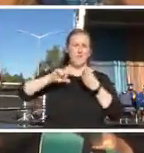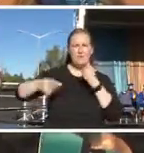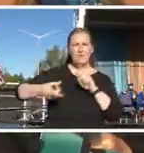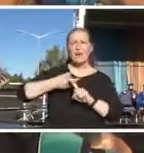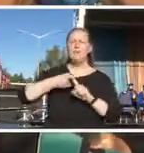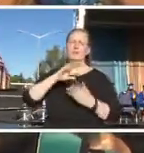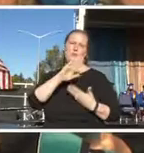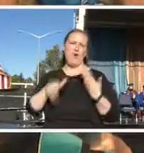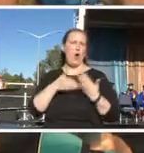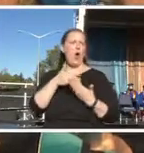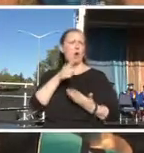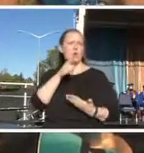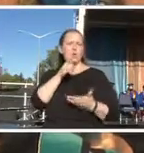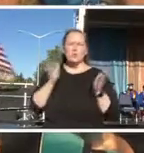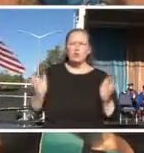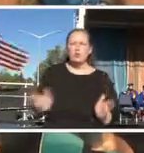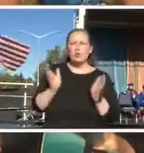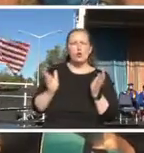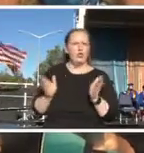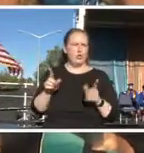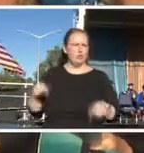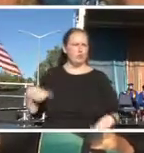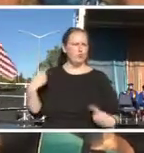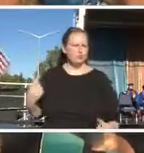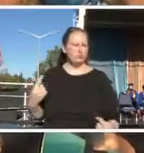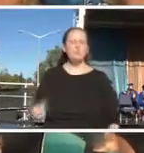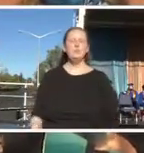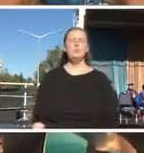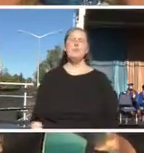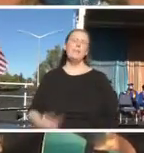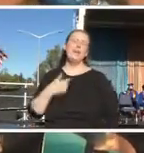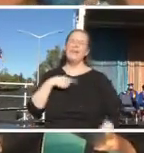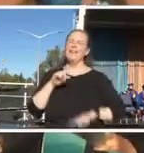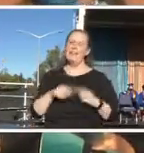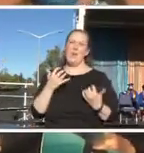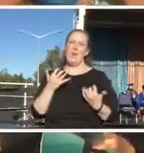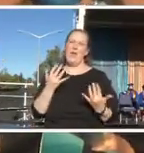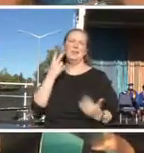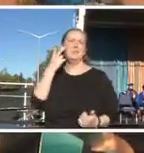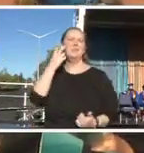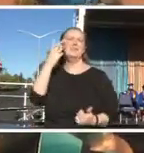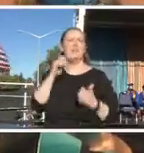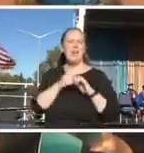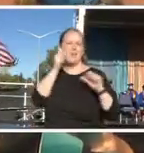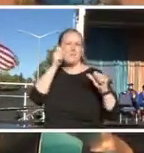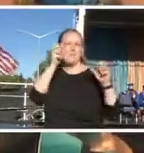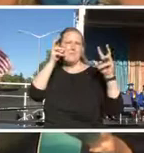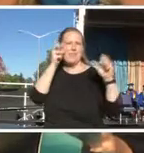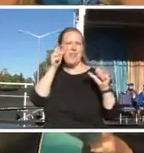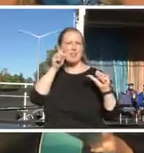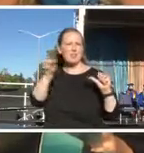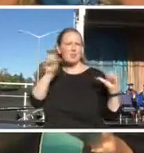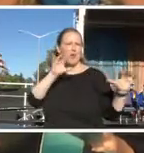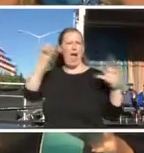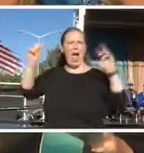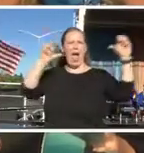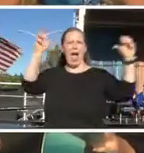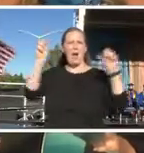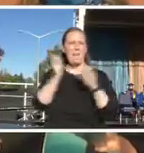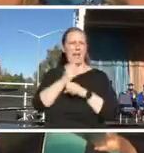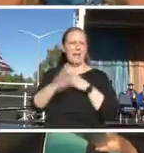and to all of those who encouraged you along the way. I can't wait to see how amazing you all go out and make this